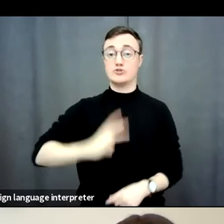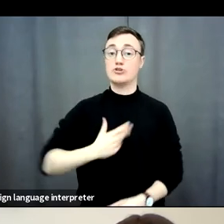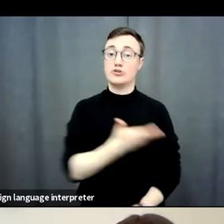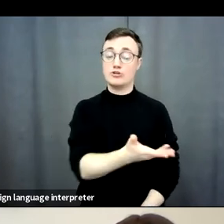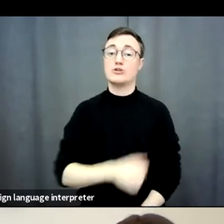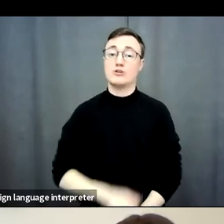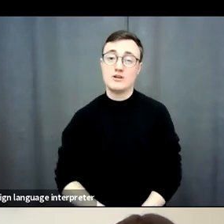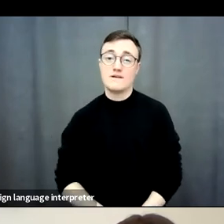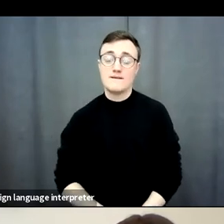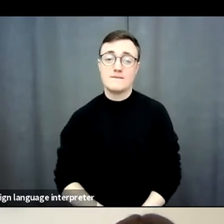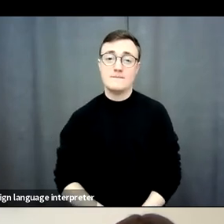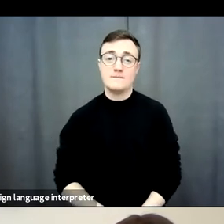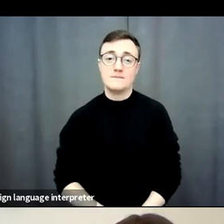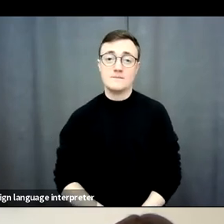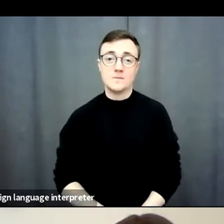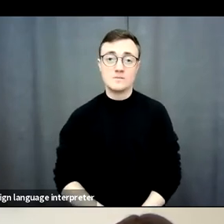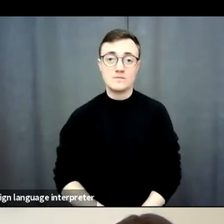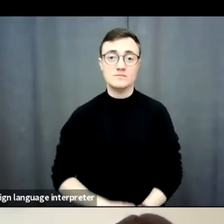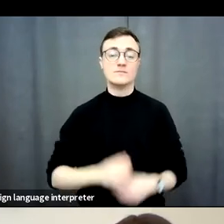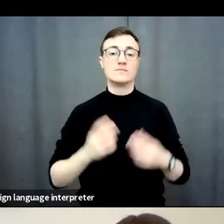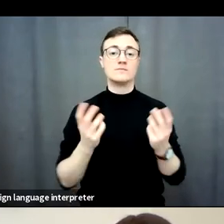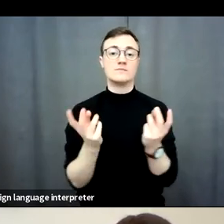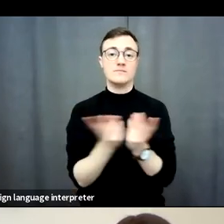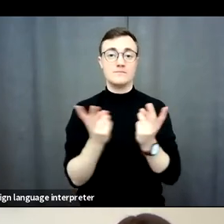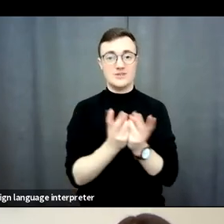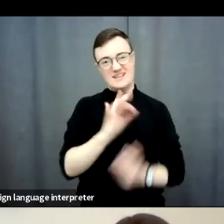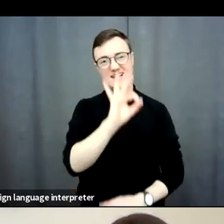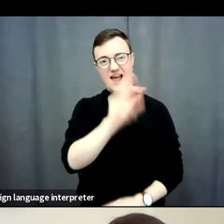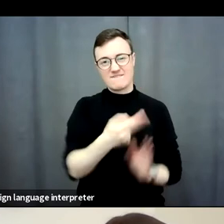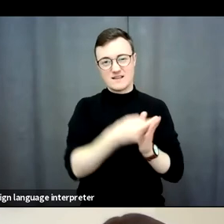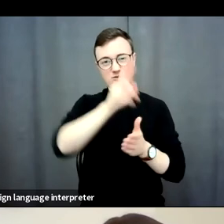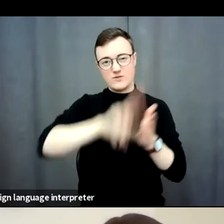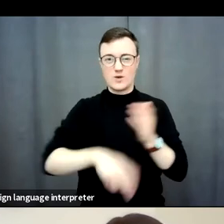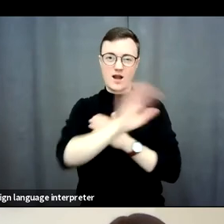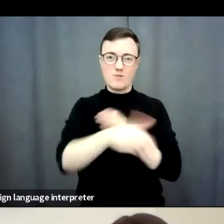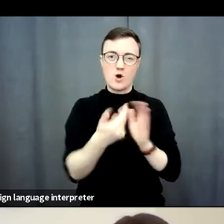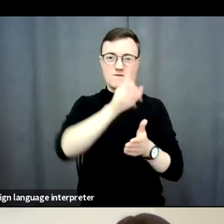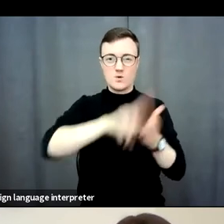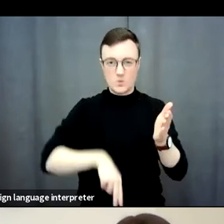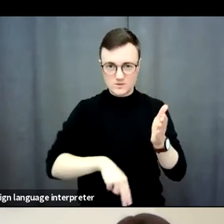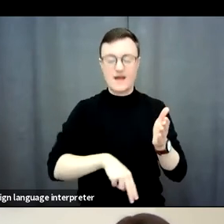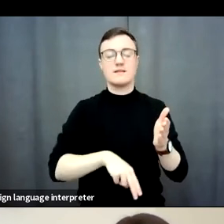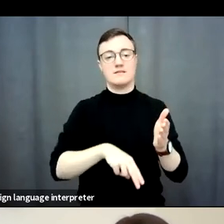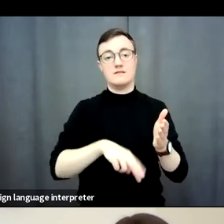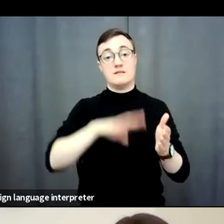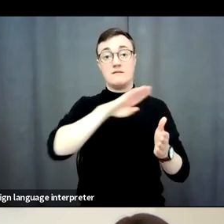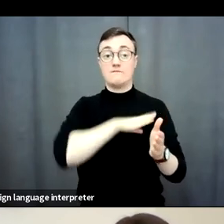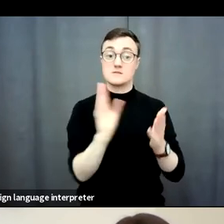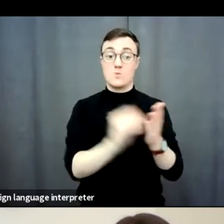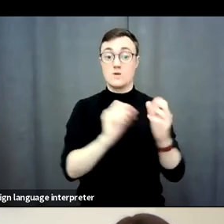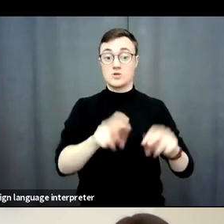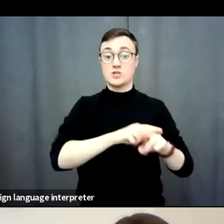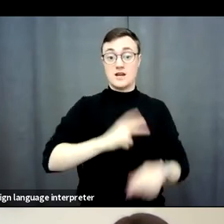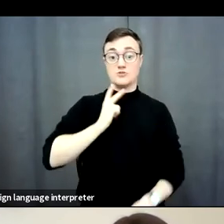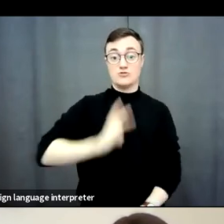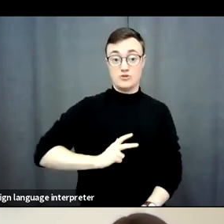that we can find in the UN Convention on the Right of the Child, and also in the Convention on